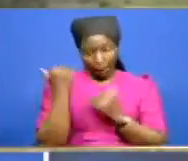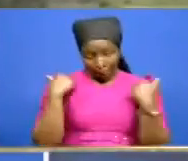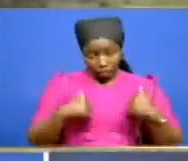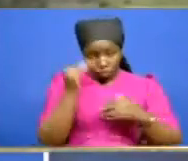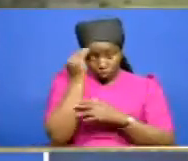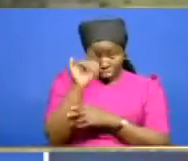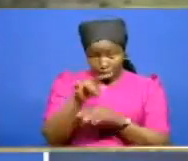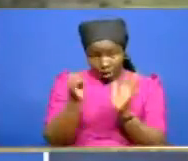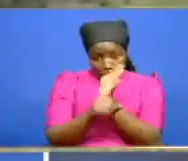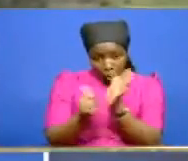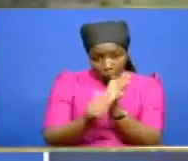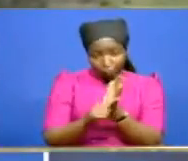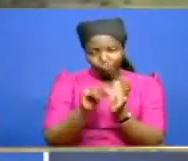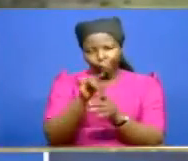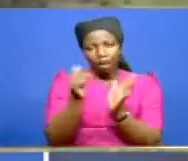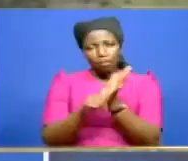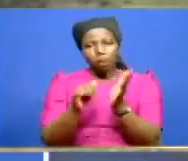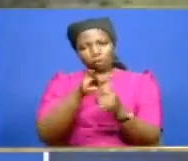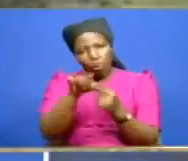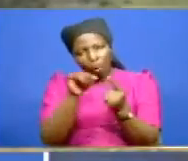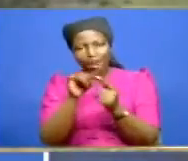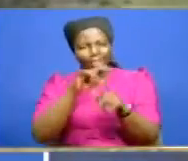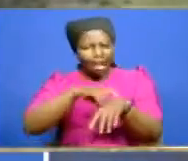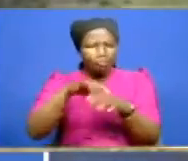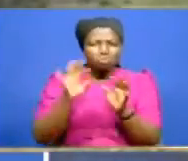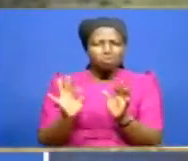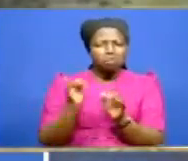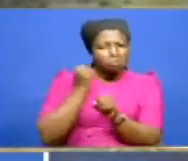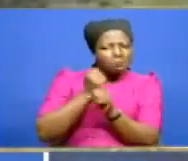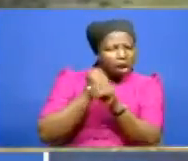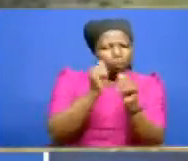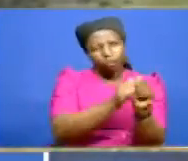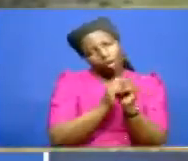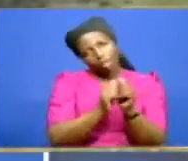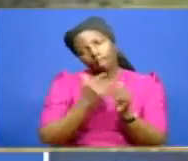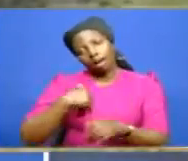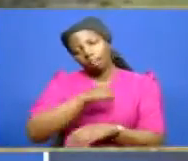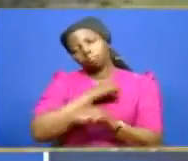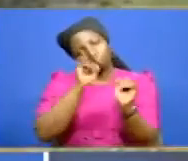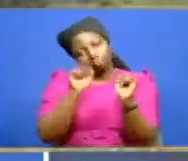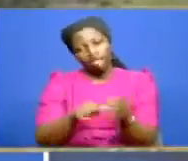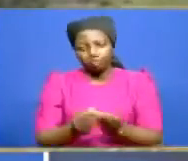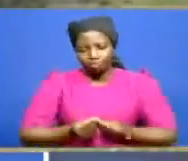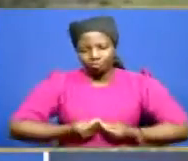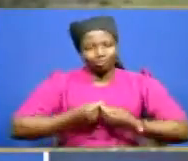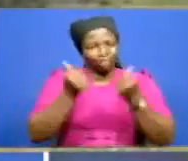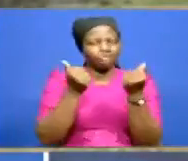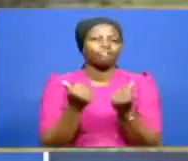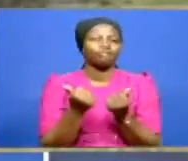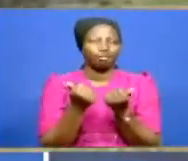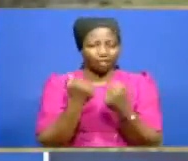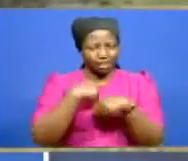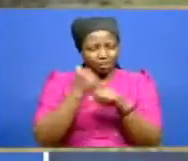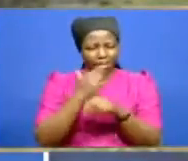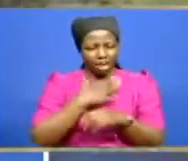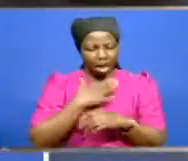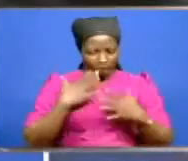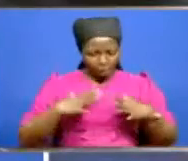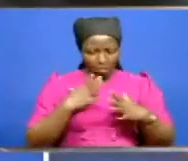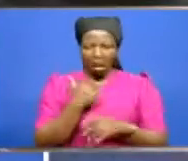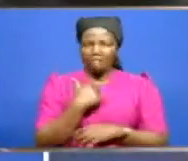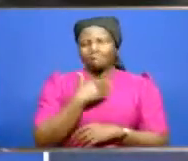is a problem where when we bring our hands together, we shall be able to really mitigate and make our people live better